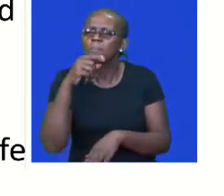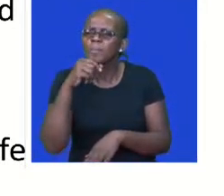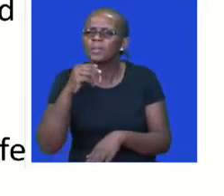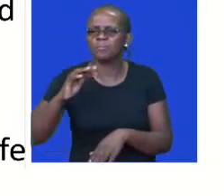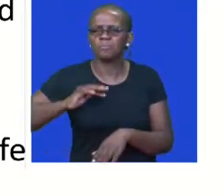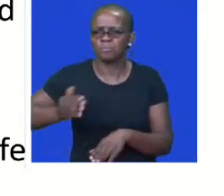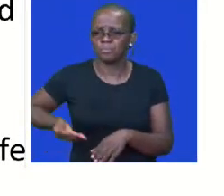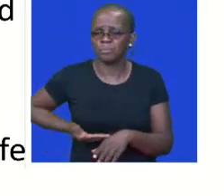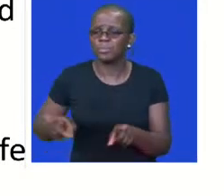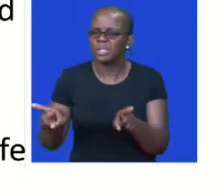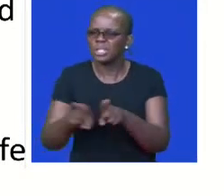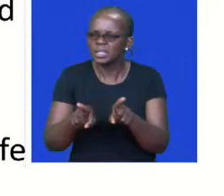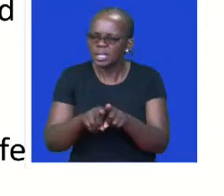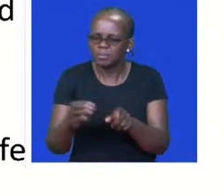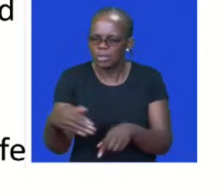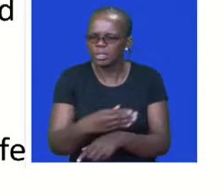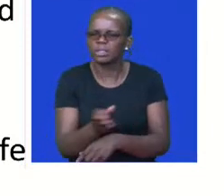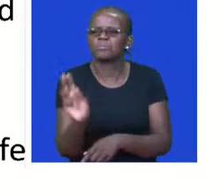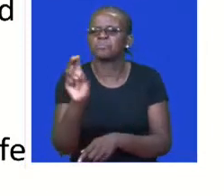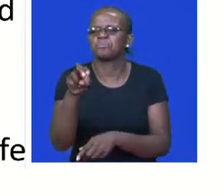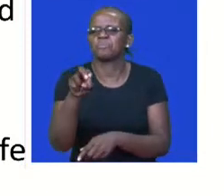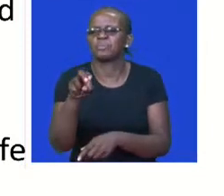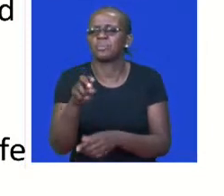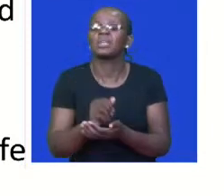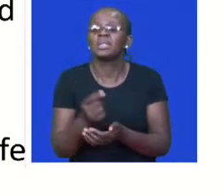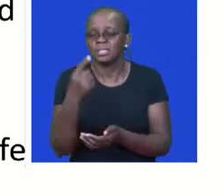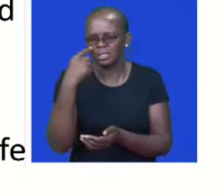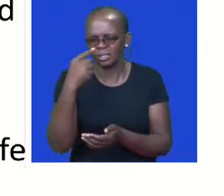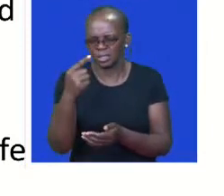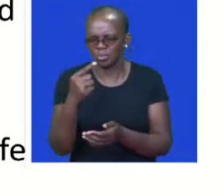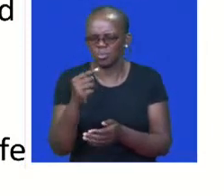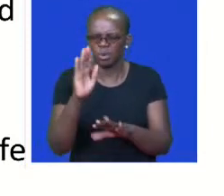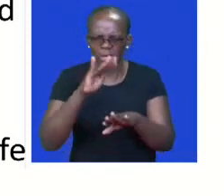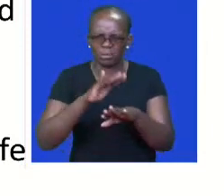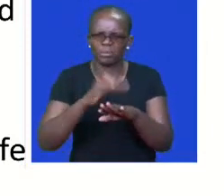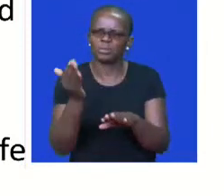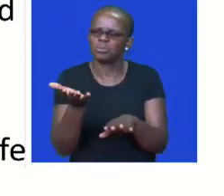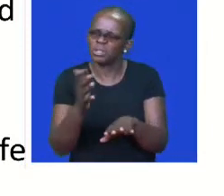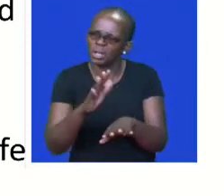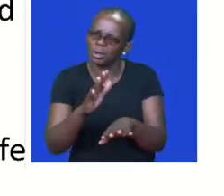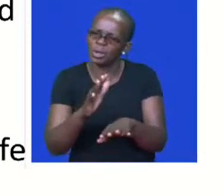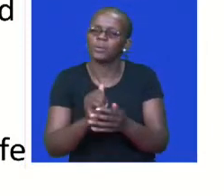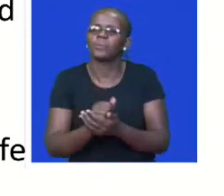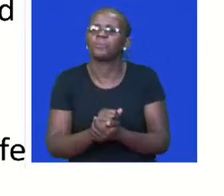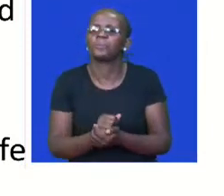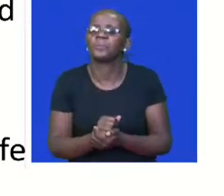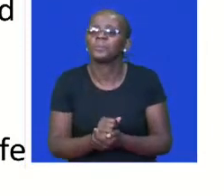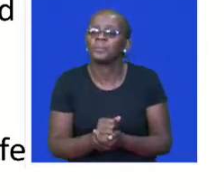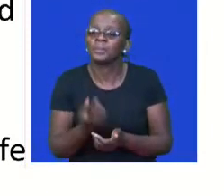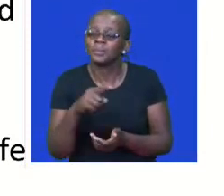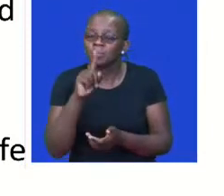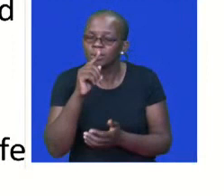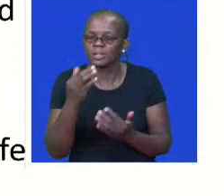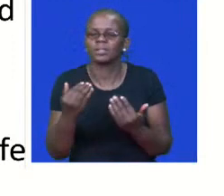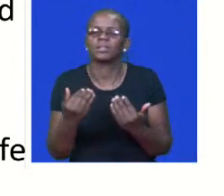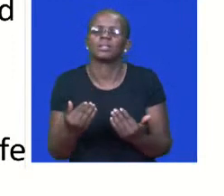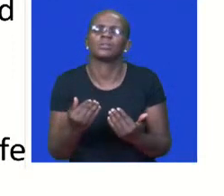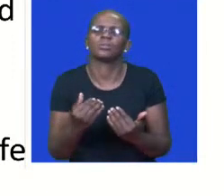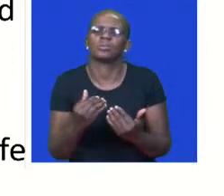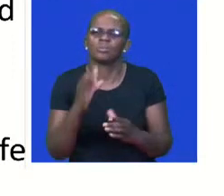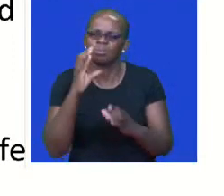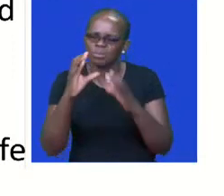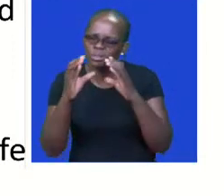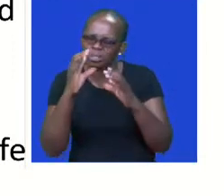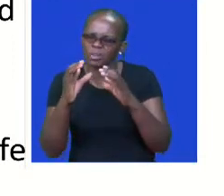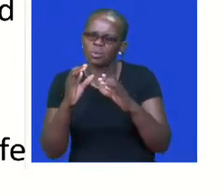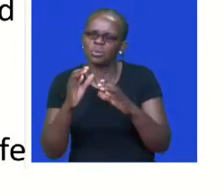also we will be looking shortly at the punishments in the next slide. But let's talk about this sin. What is this sin called? This sin is